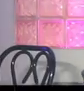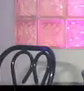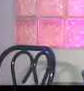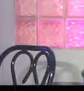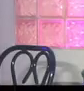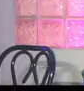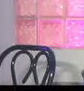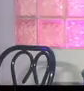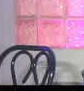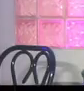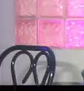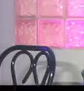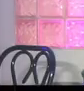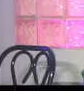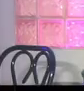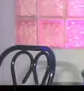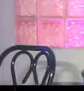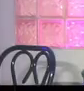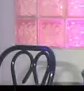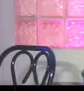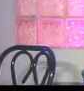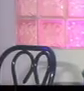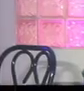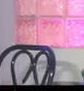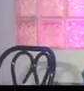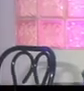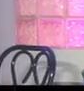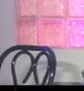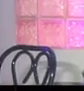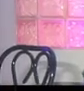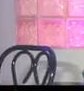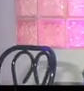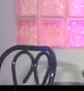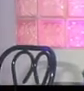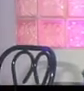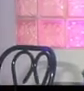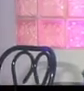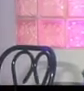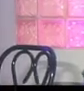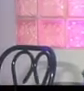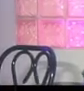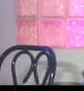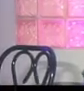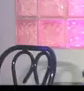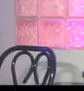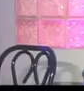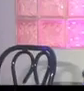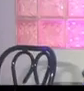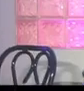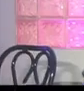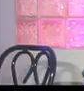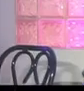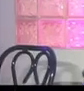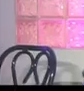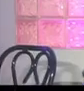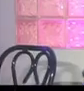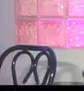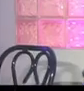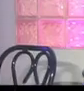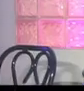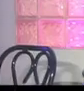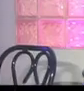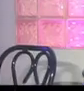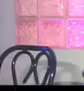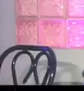She has a beautiful voice, and we love to hear from her. Tomorrow, she's going to be singing a little bit more than just here